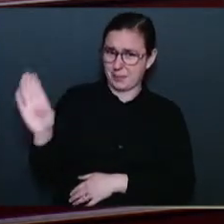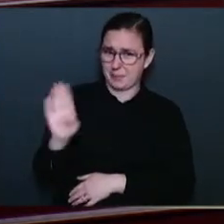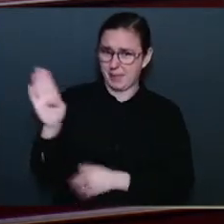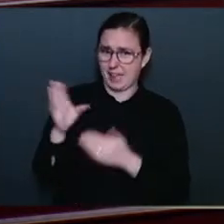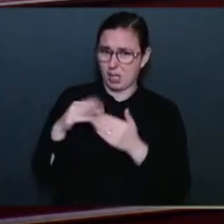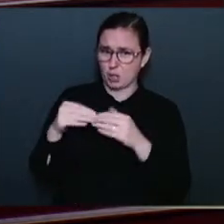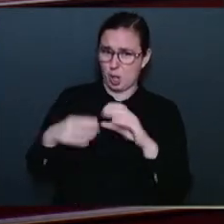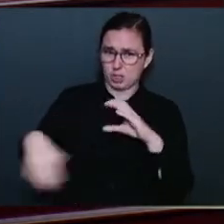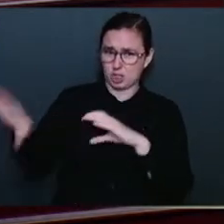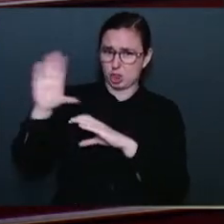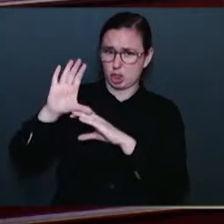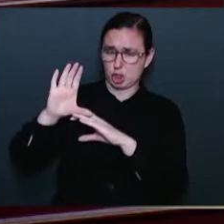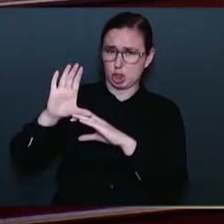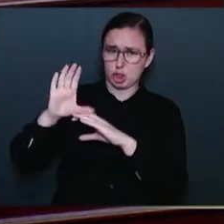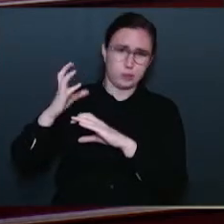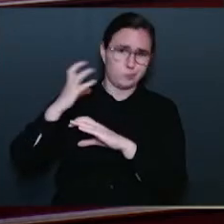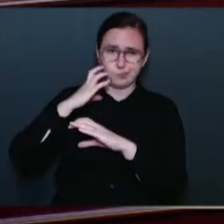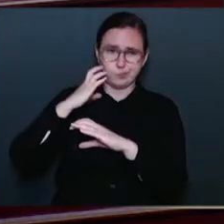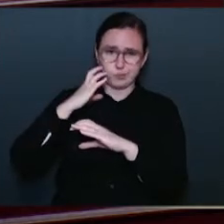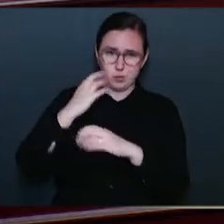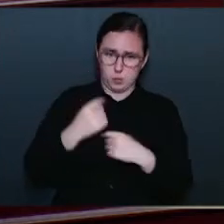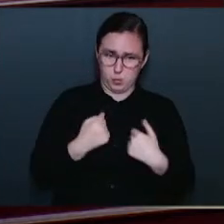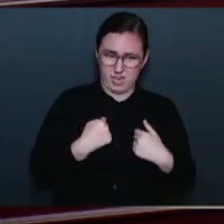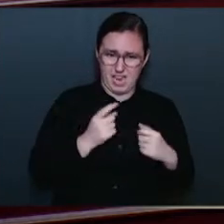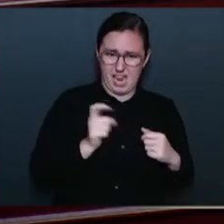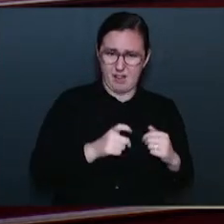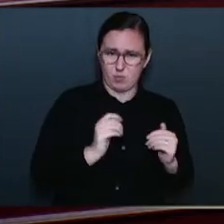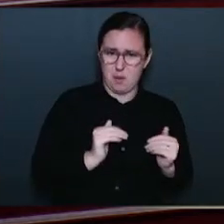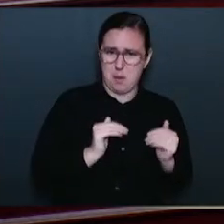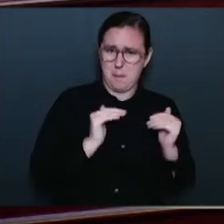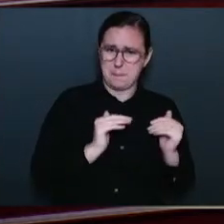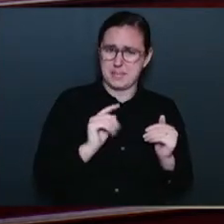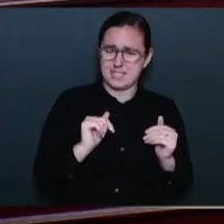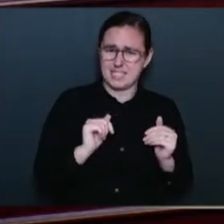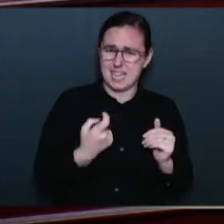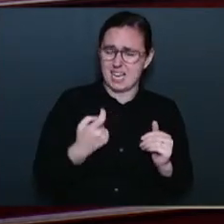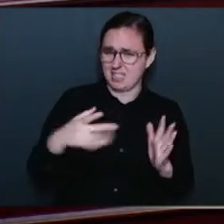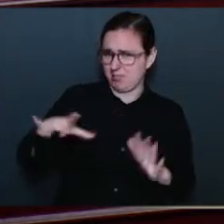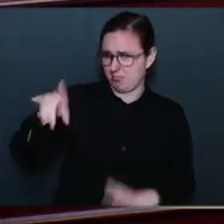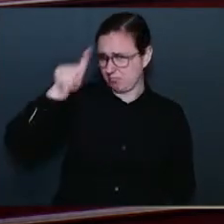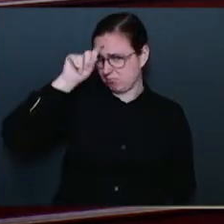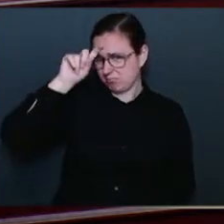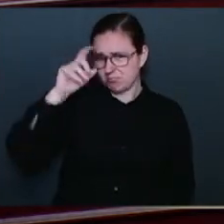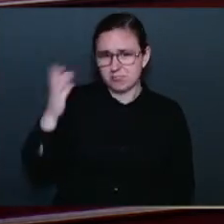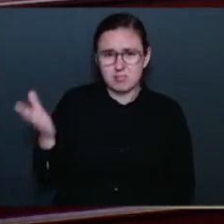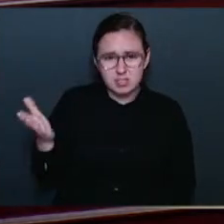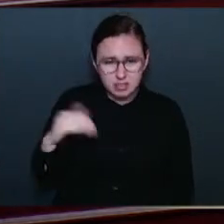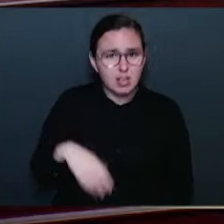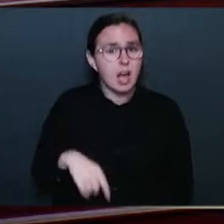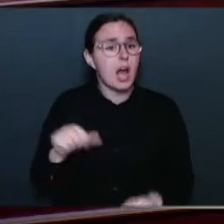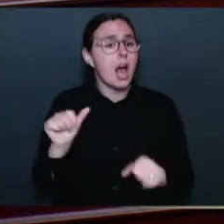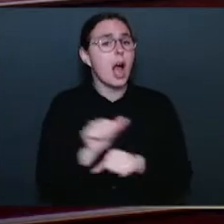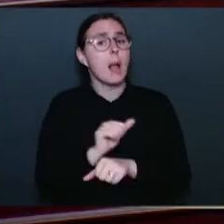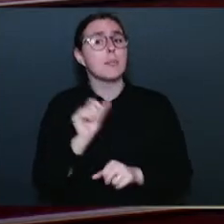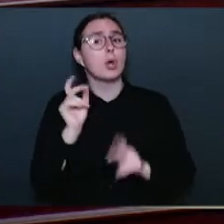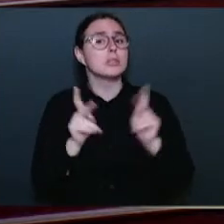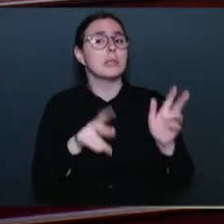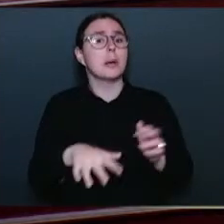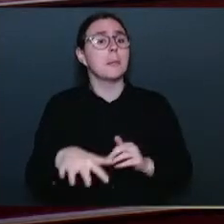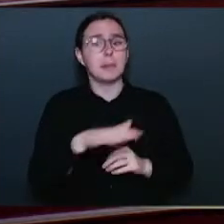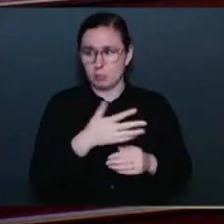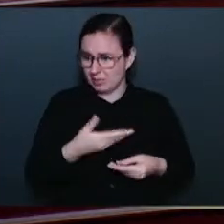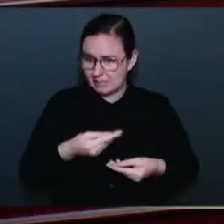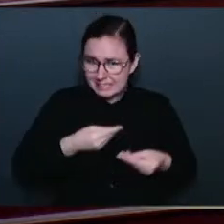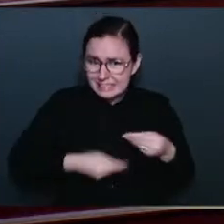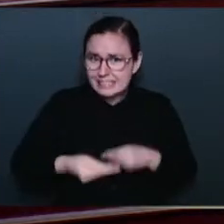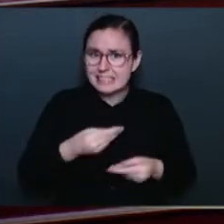albertans are facing an affordability crisis not seen in a lifetime and given that our Mountain communities already face additional costs that aren't